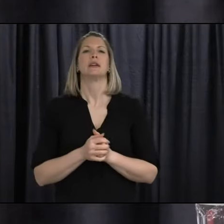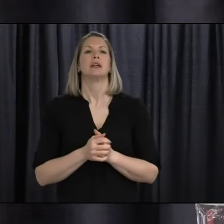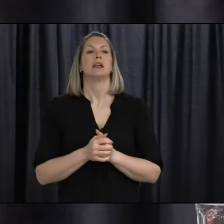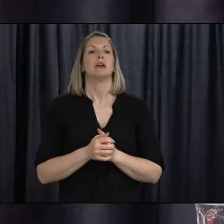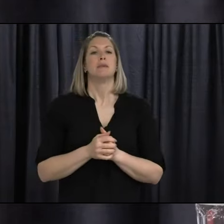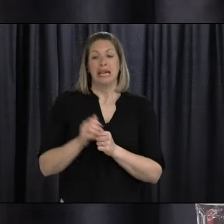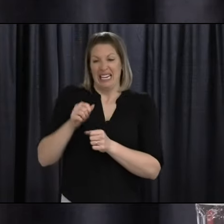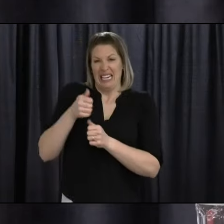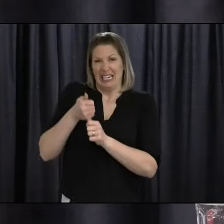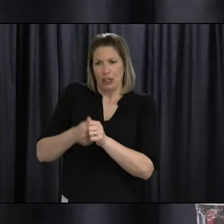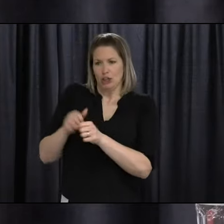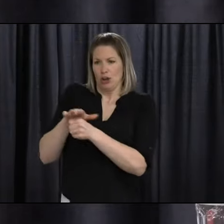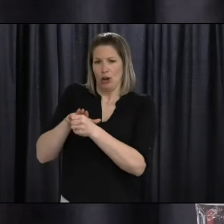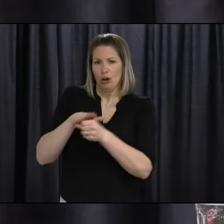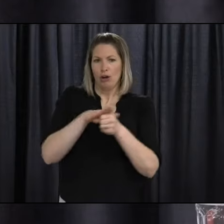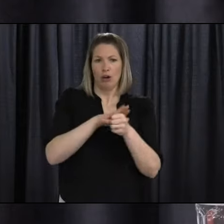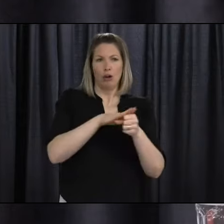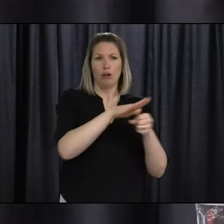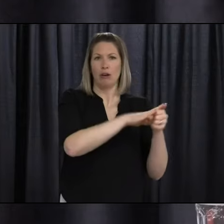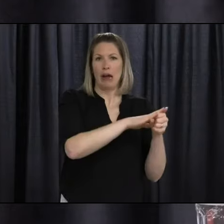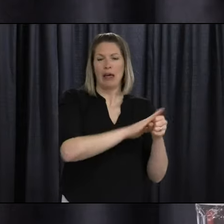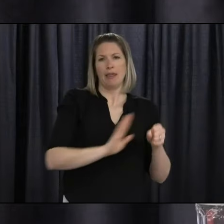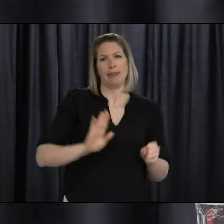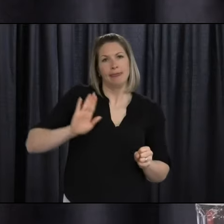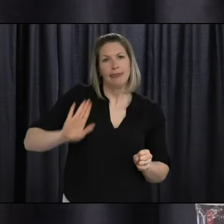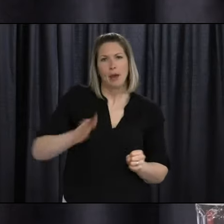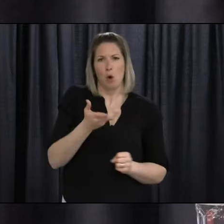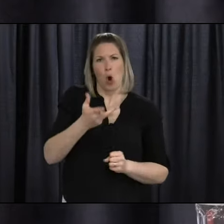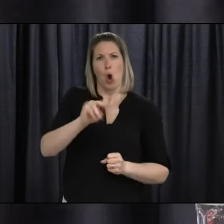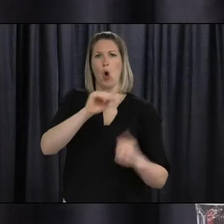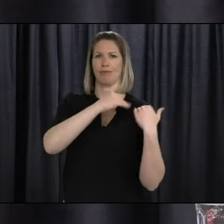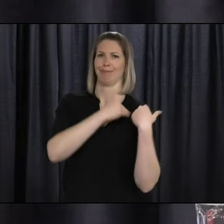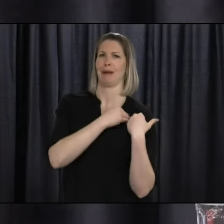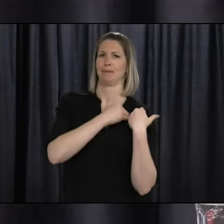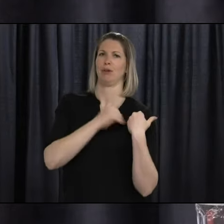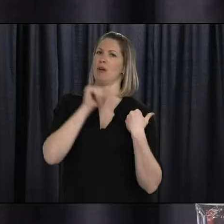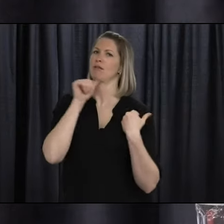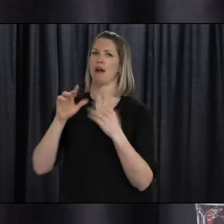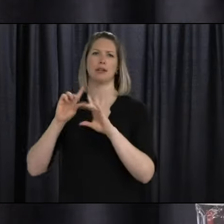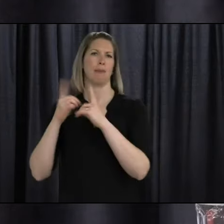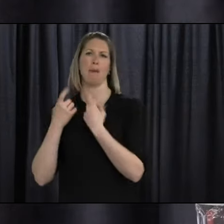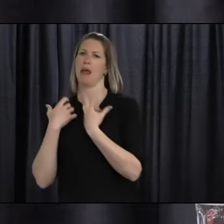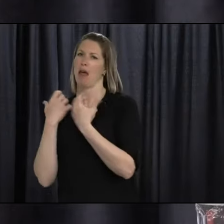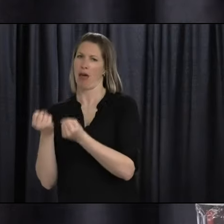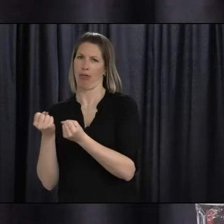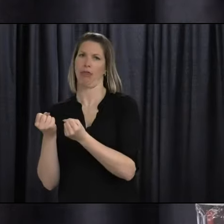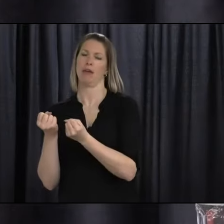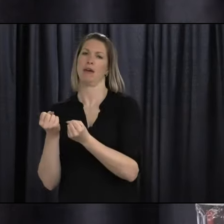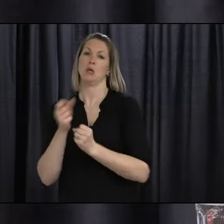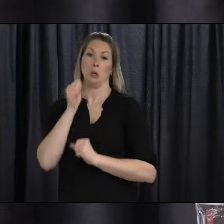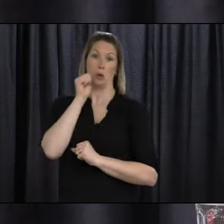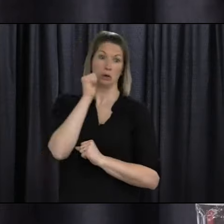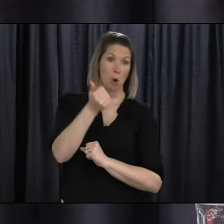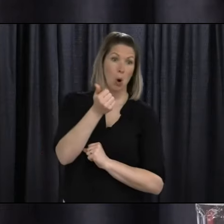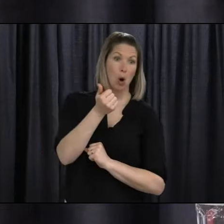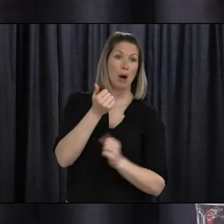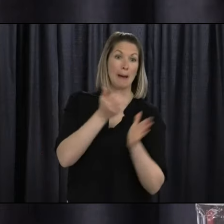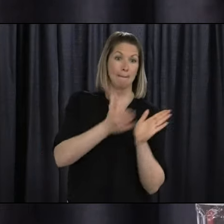issues, and each RHA has a plan, and that will be released, if not tomorrow, then certainly by Monday.